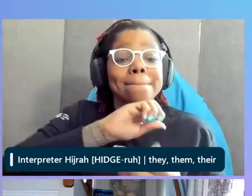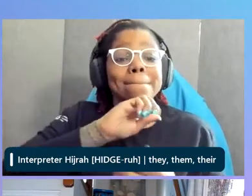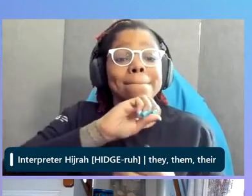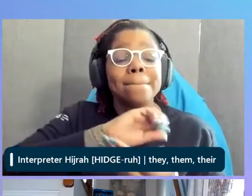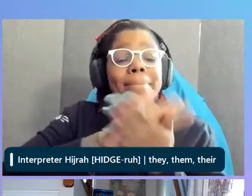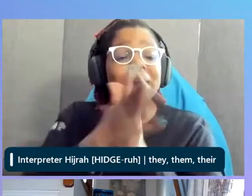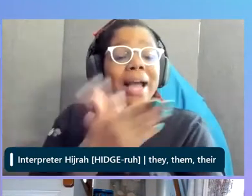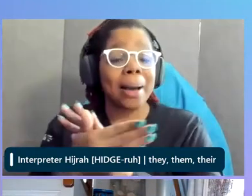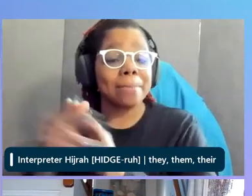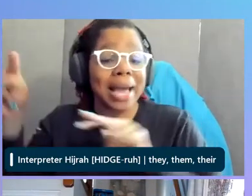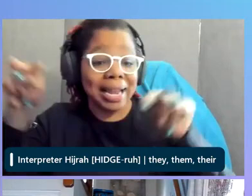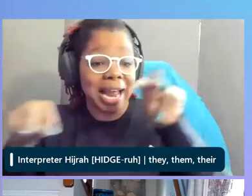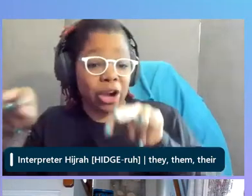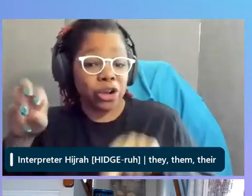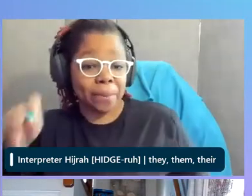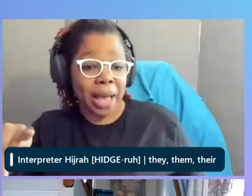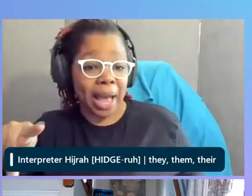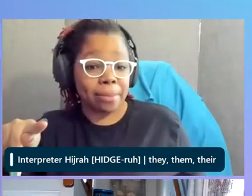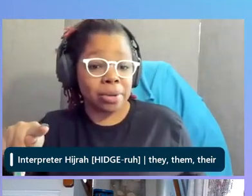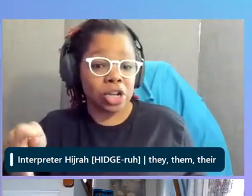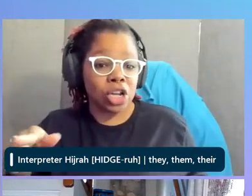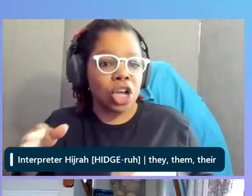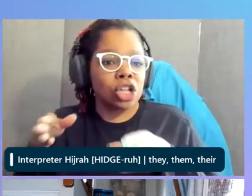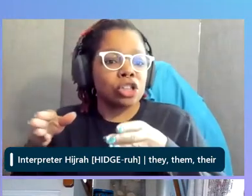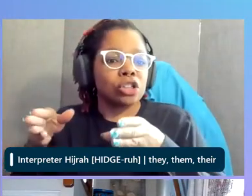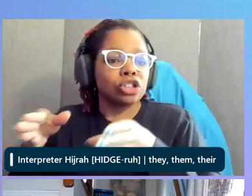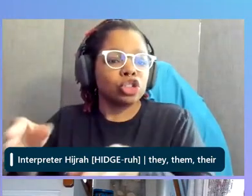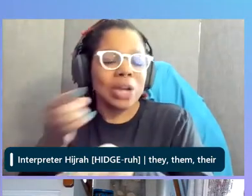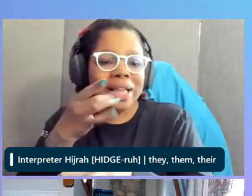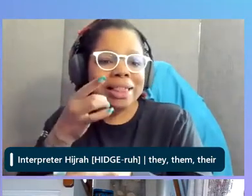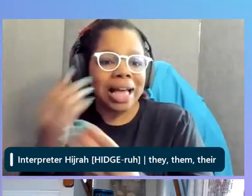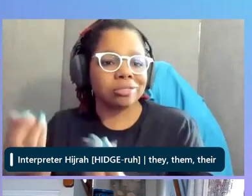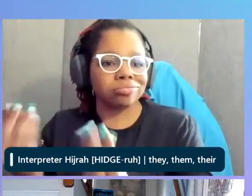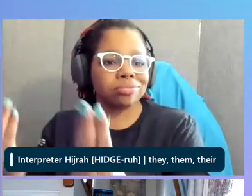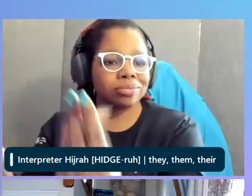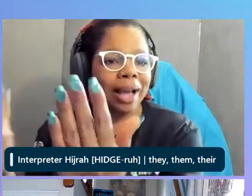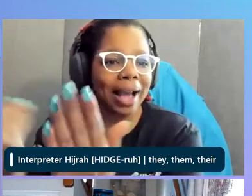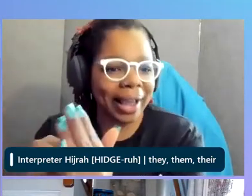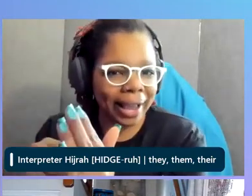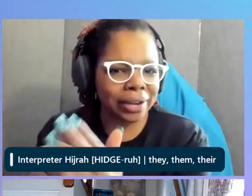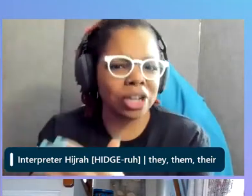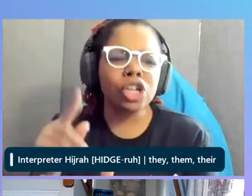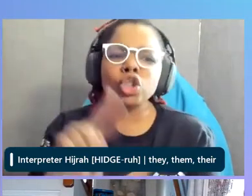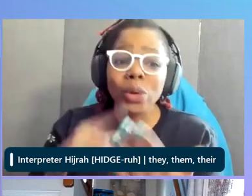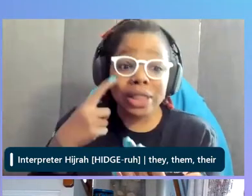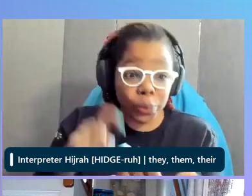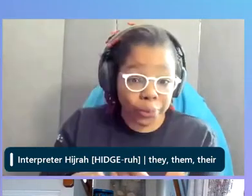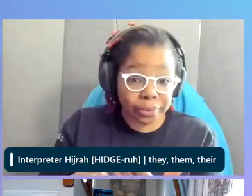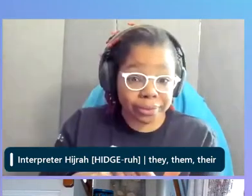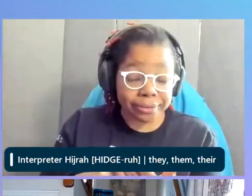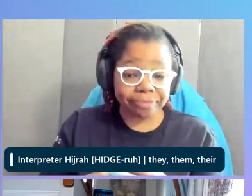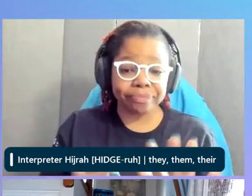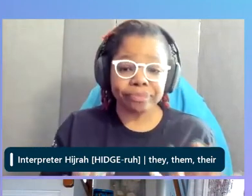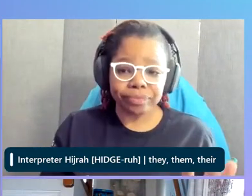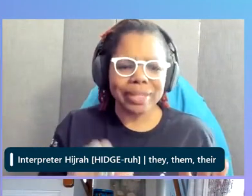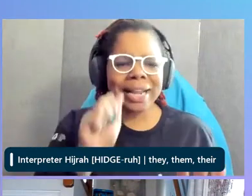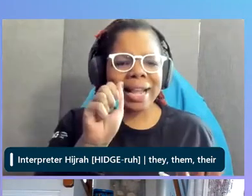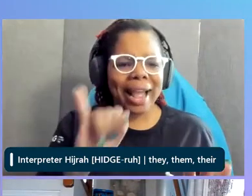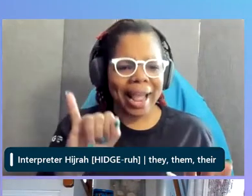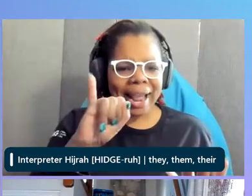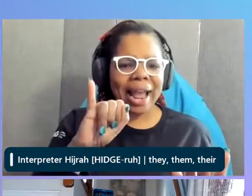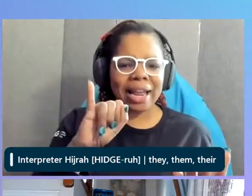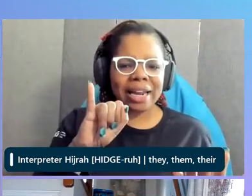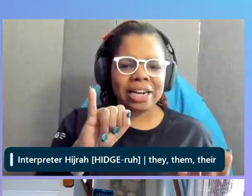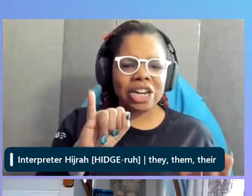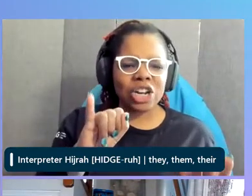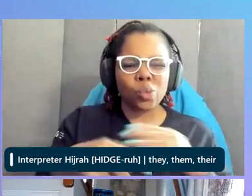map, the streetlights would magically reappear. So what they found out was that the AI was